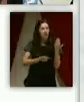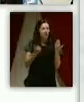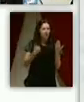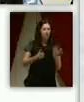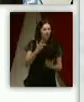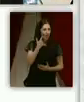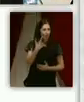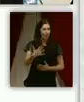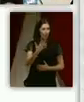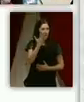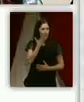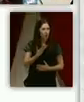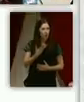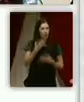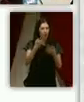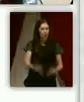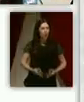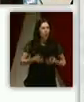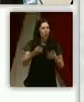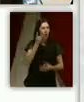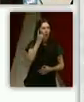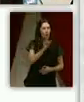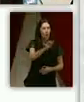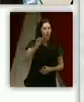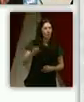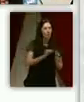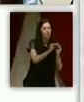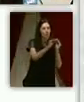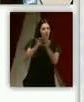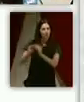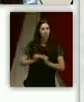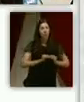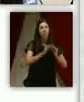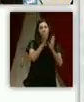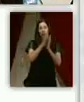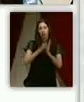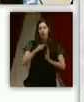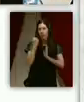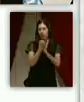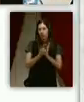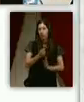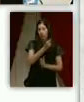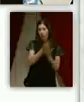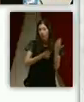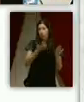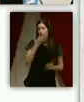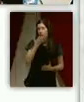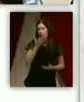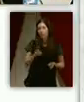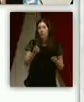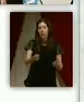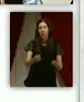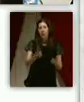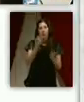Ideally, we should implement well-known, widely recognized symbols.